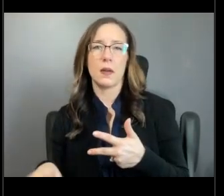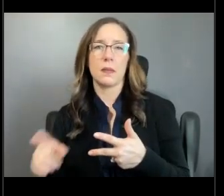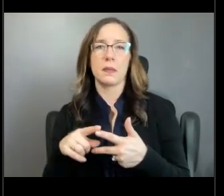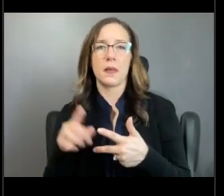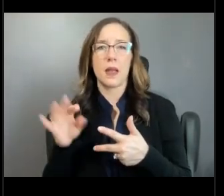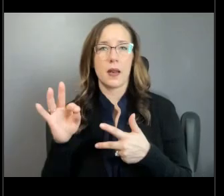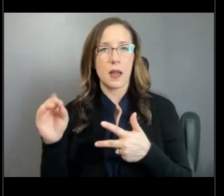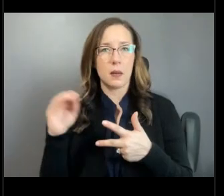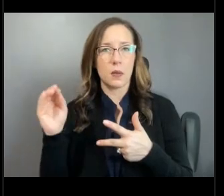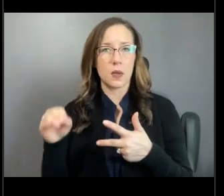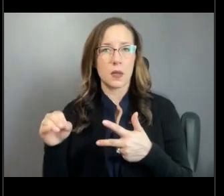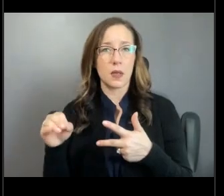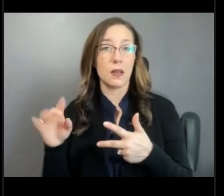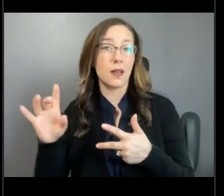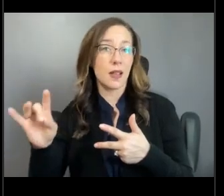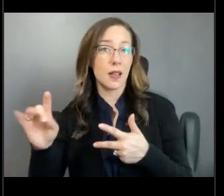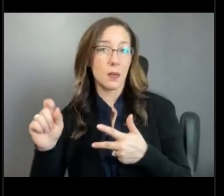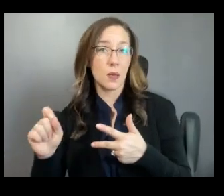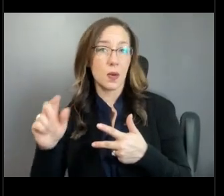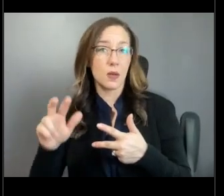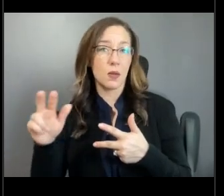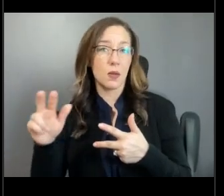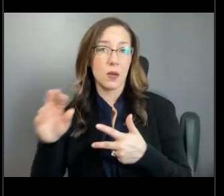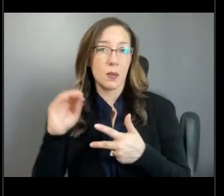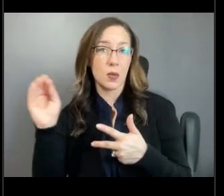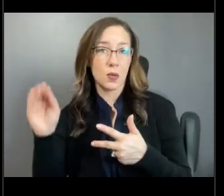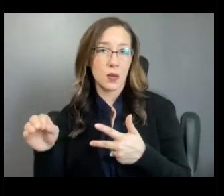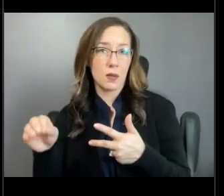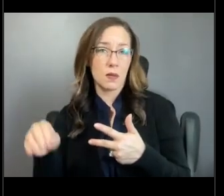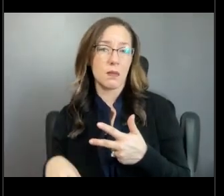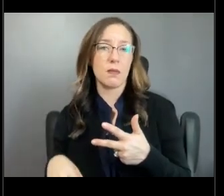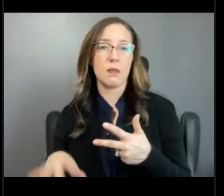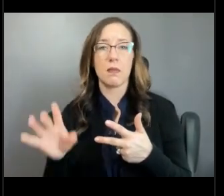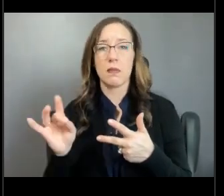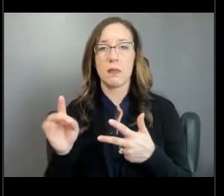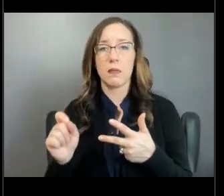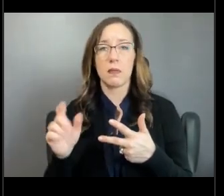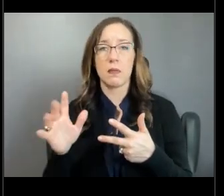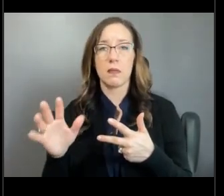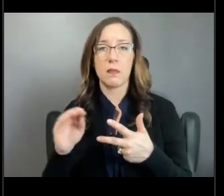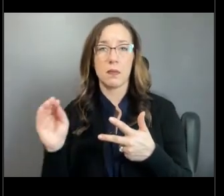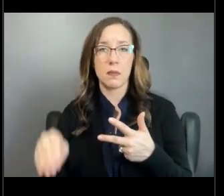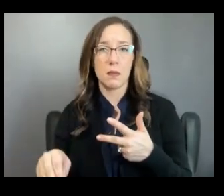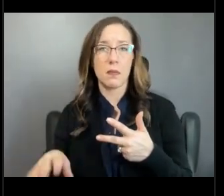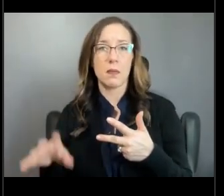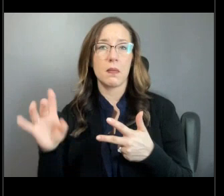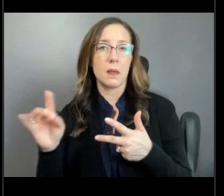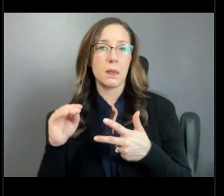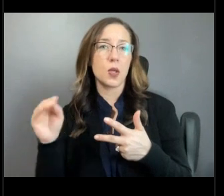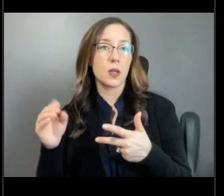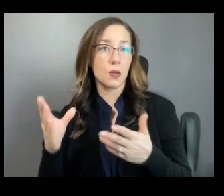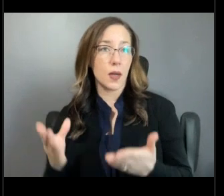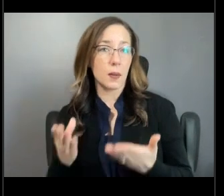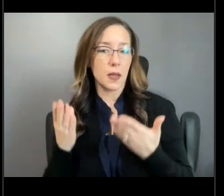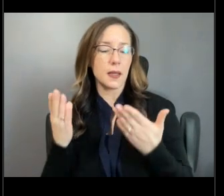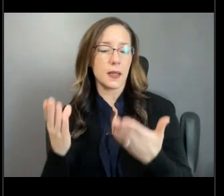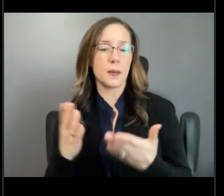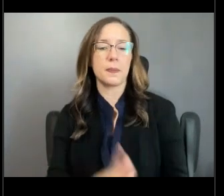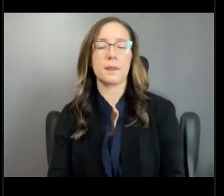8.33% or 7% recommended. Second option,